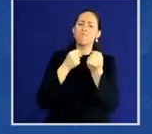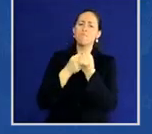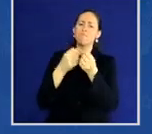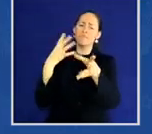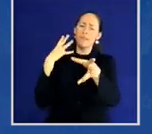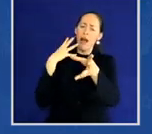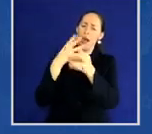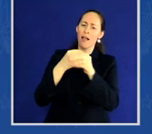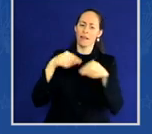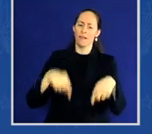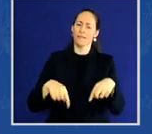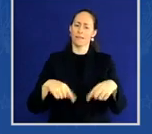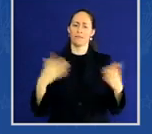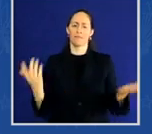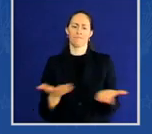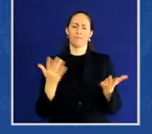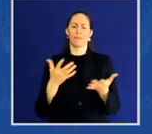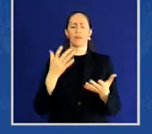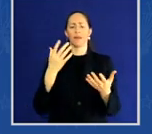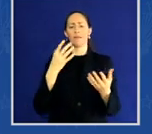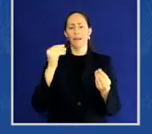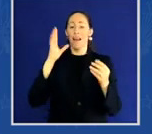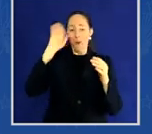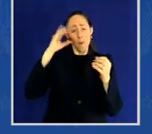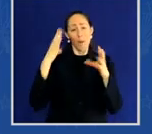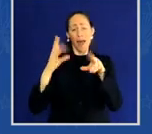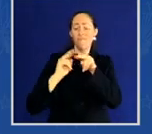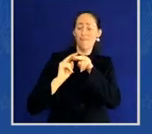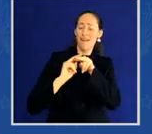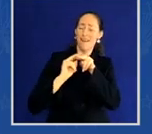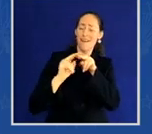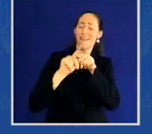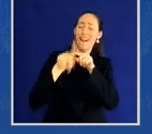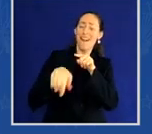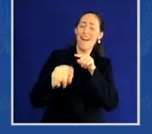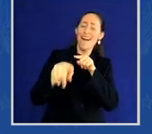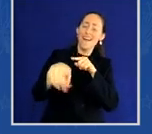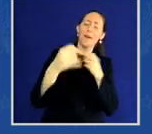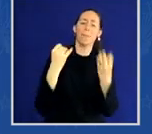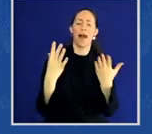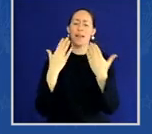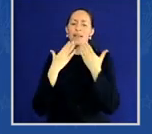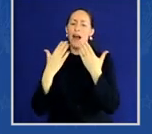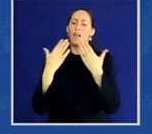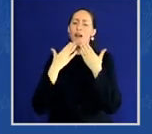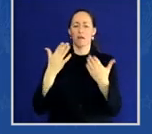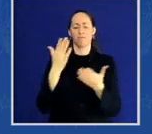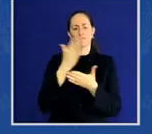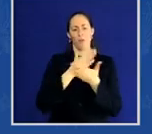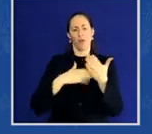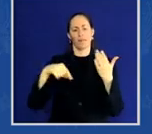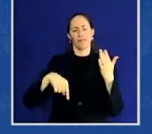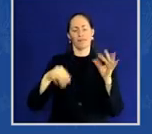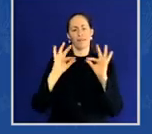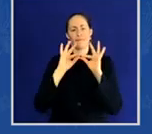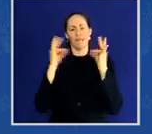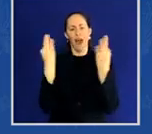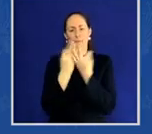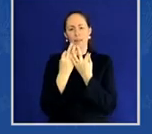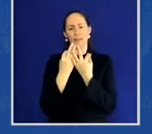all the miles you added up over the years. I'd like to thank you for being part of the Amtrak family, and I would like to thank you for being part of my